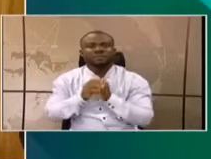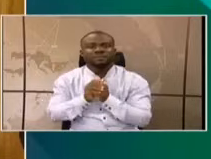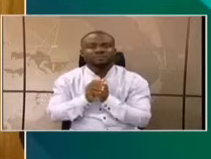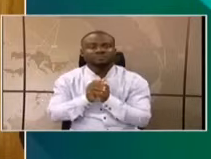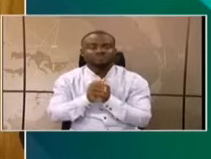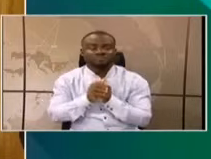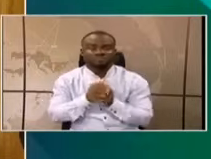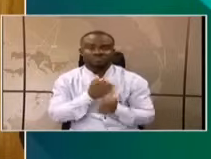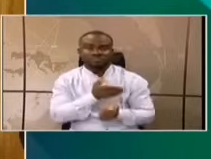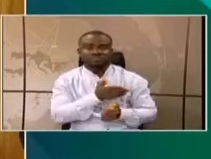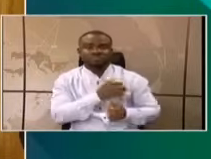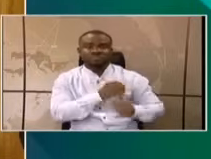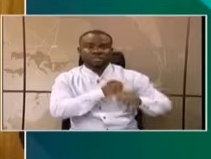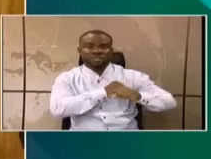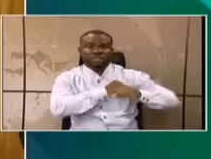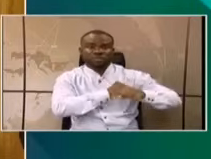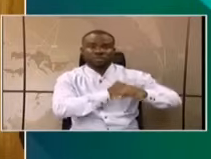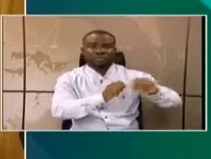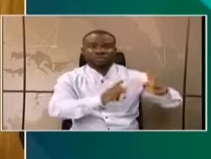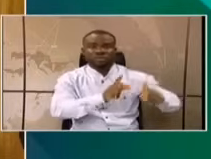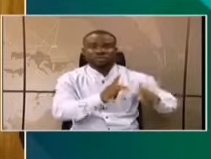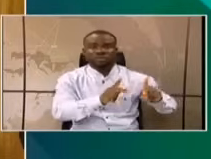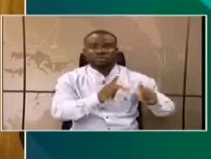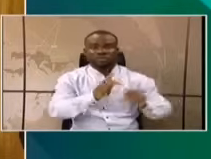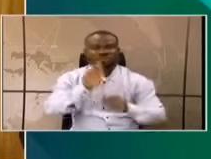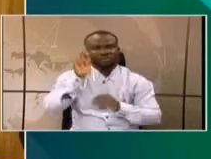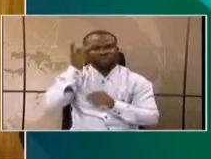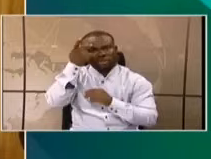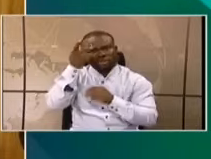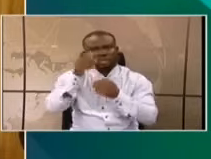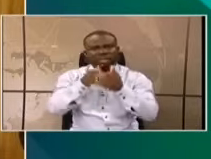Security personnel, political leaders,